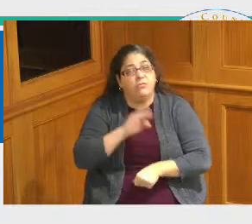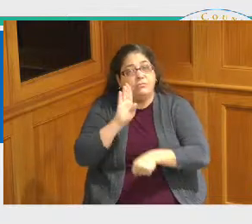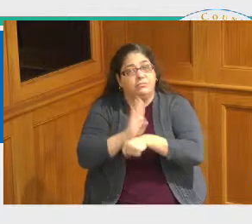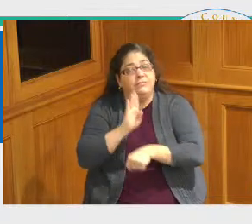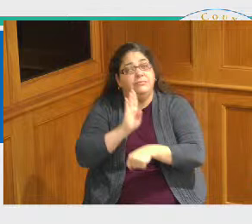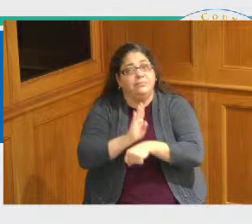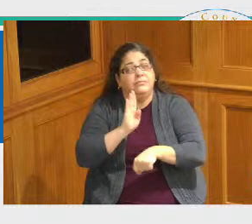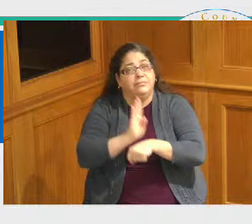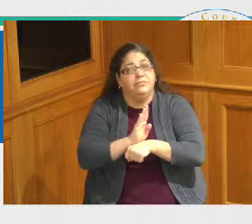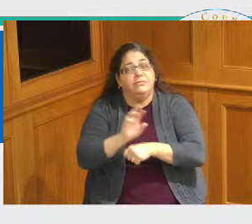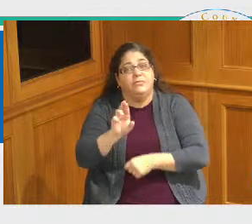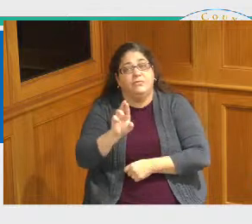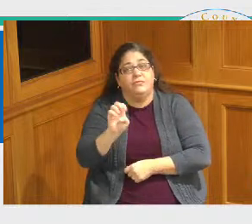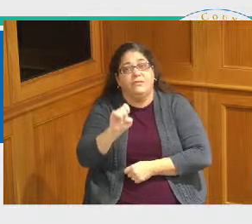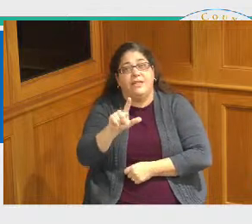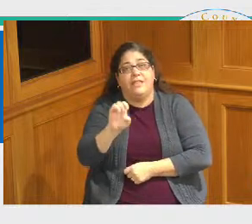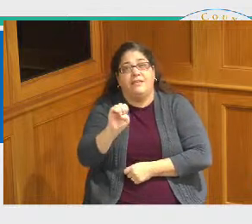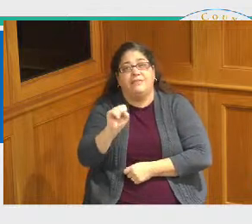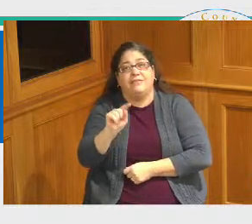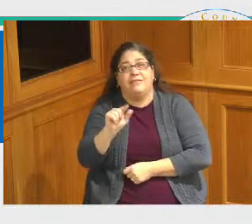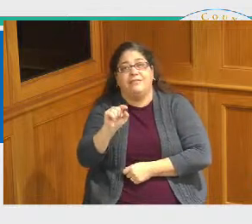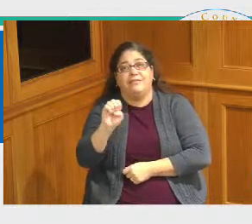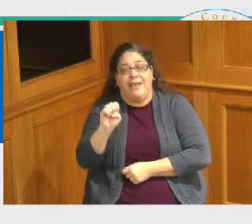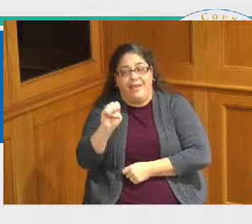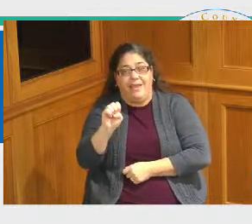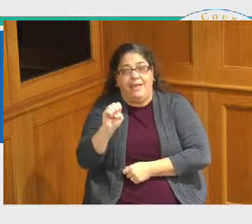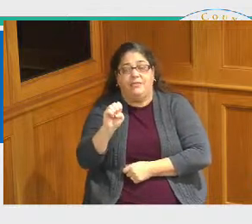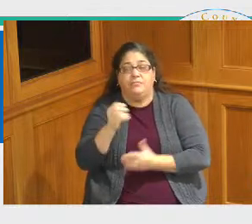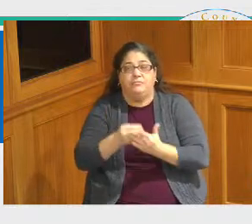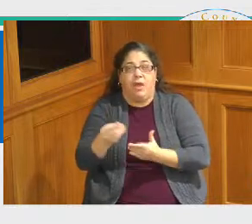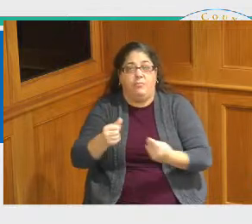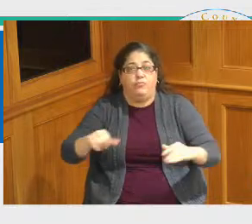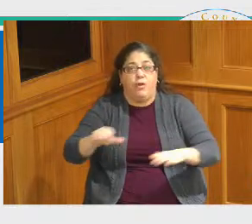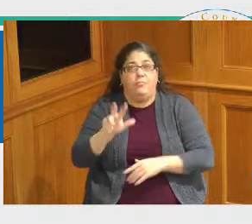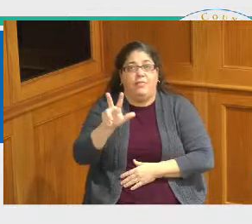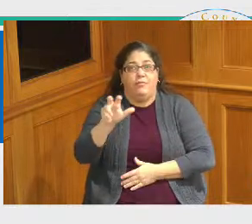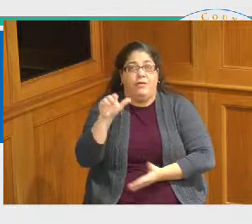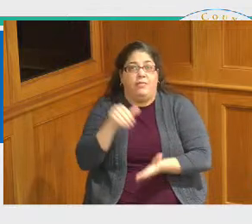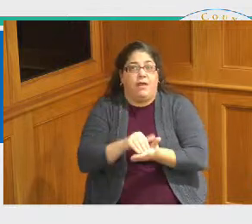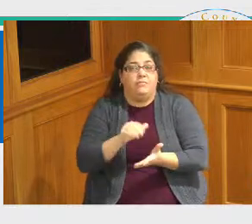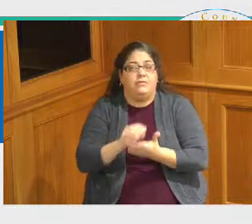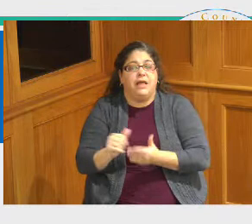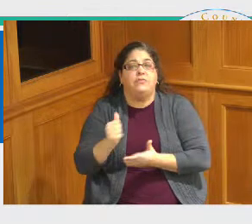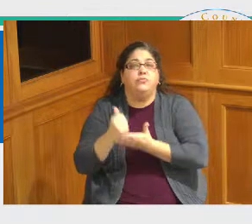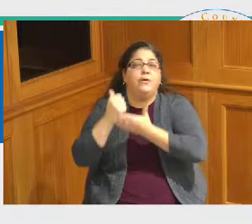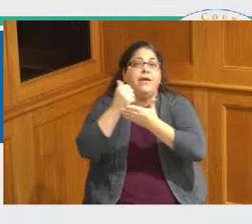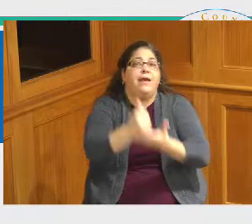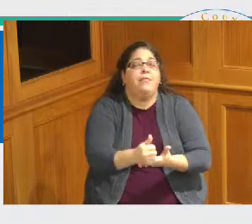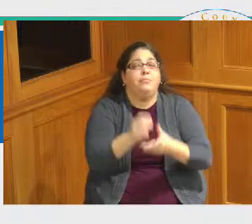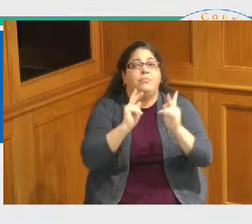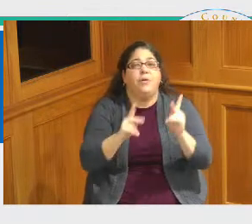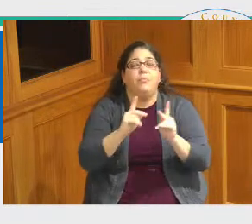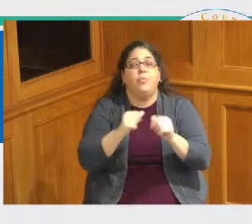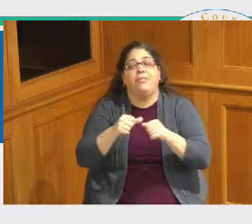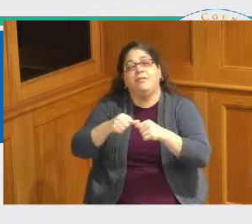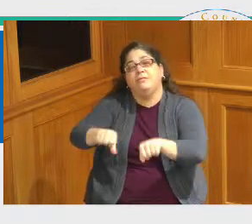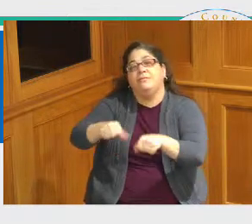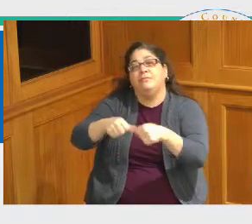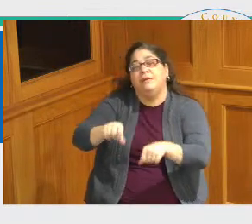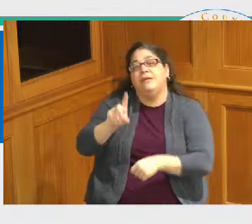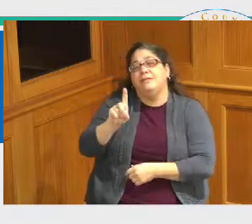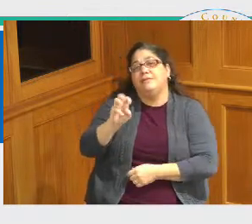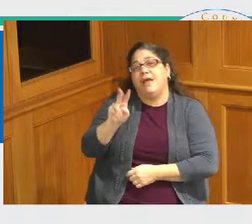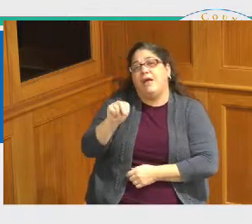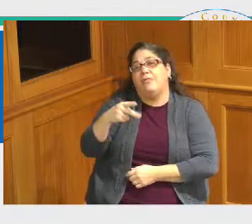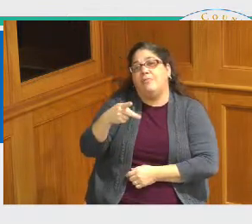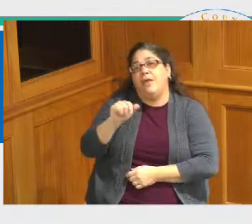requesting for this new program $300,000 for a down payment program through the